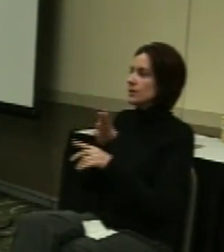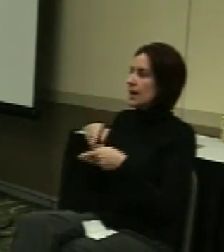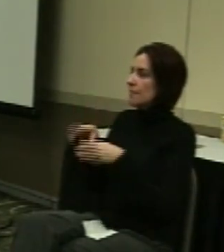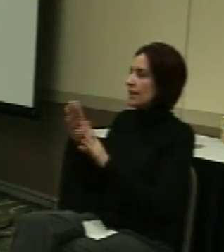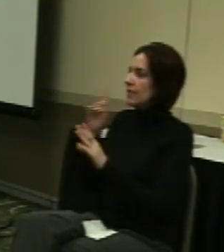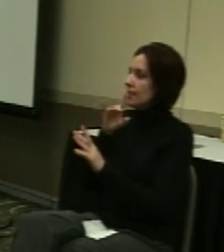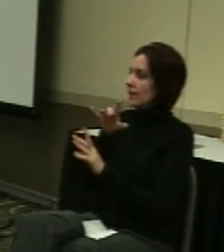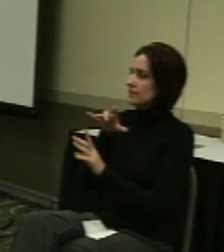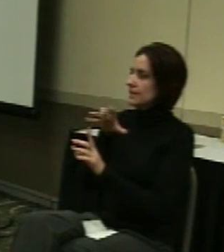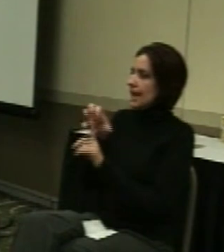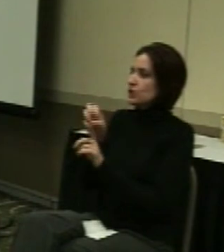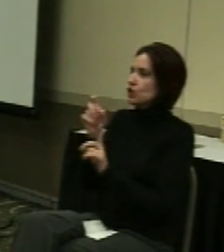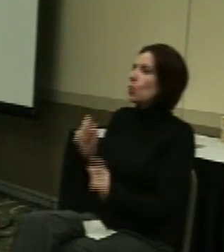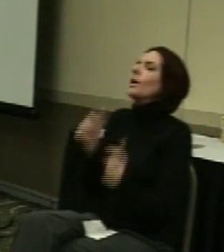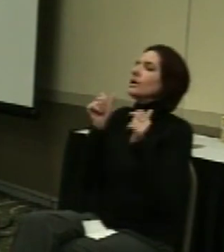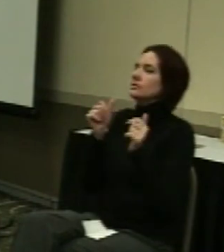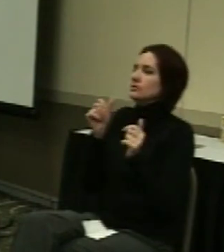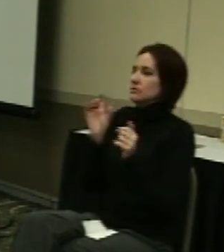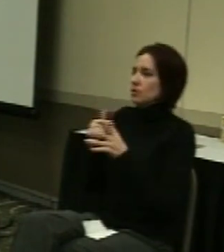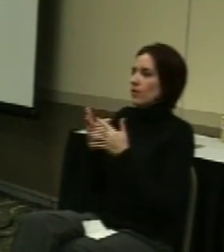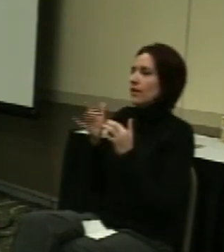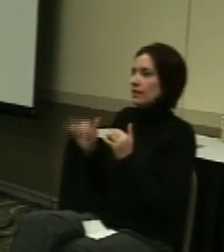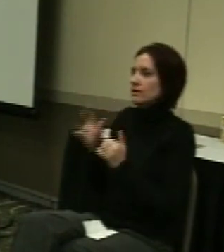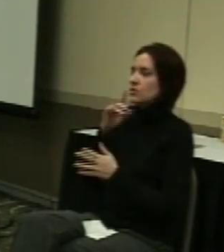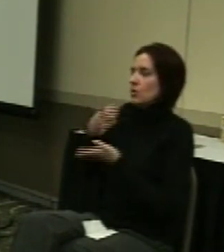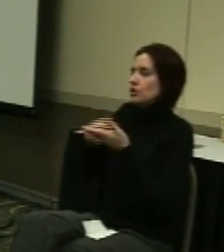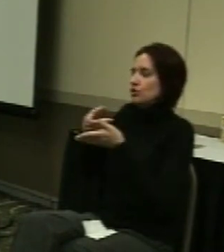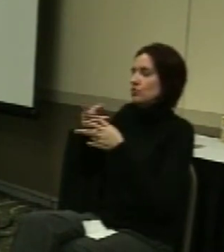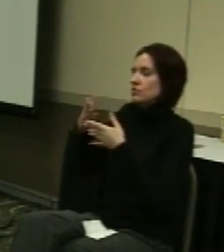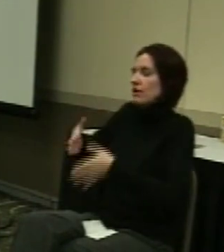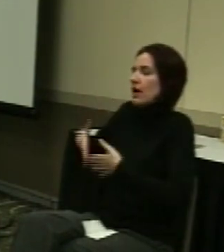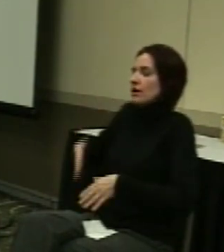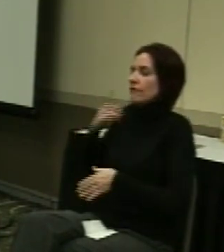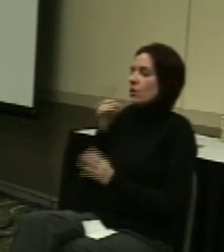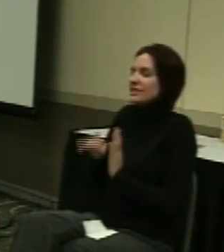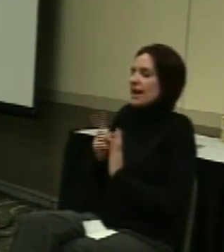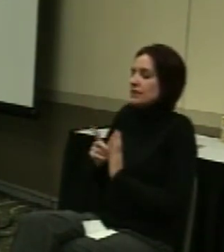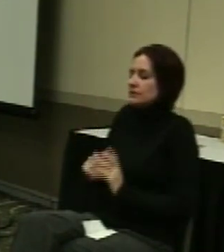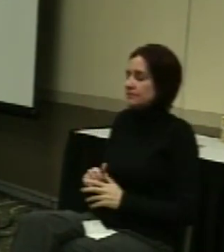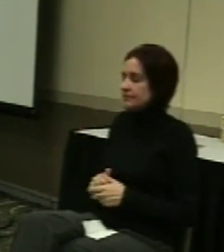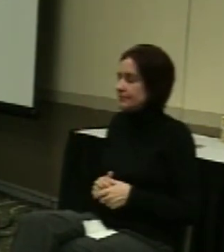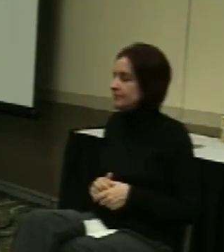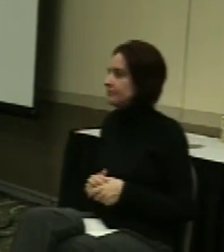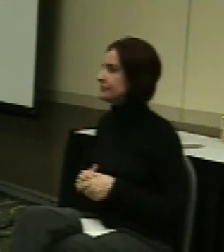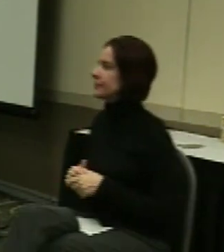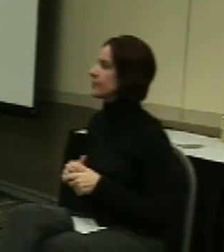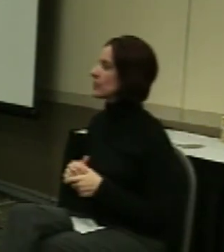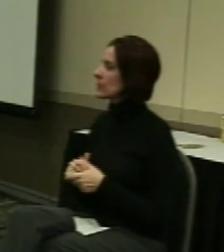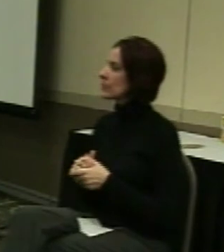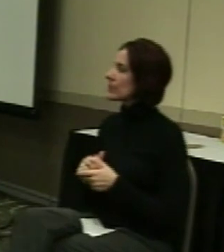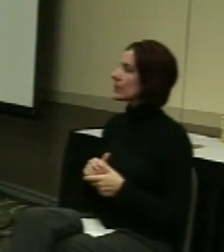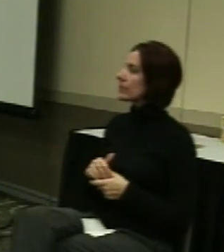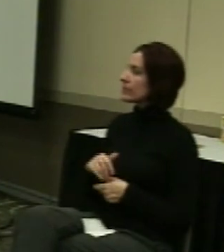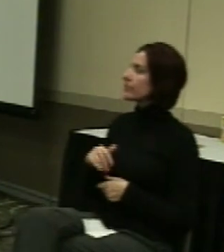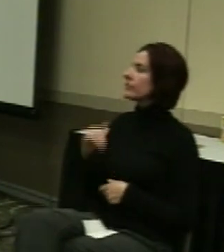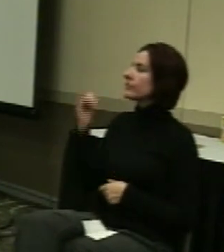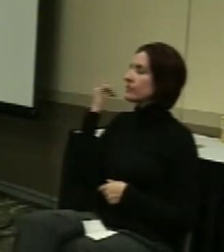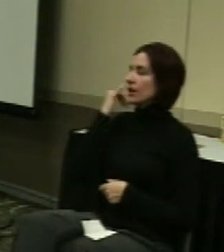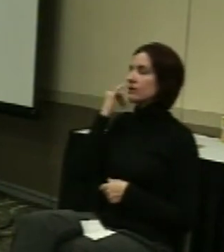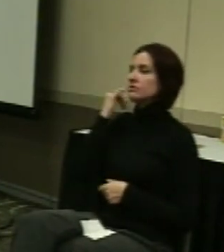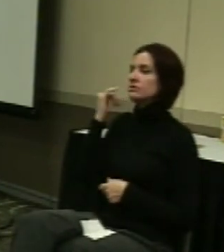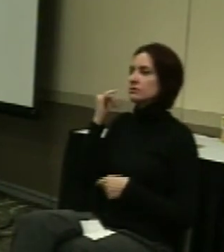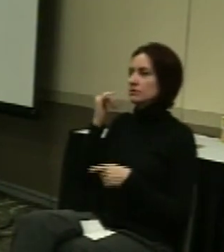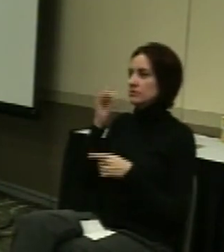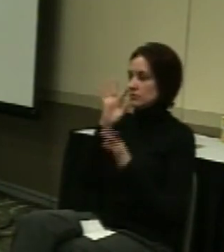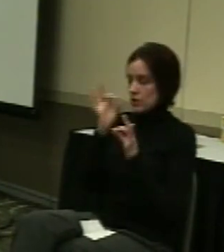this is the one that you'll divide into seconds. So, eyes on paper, the child has his eyes on. So yes, the child, take